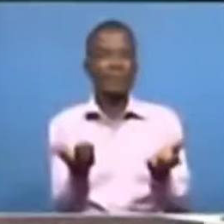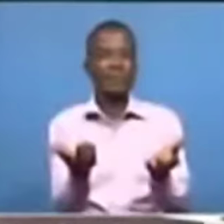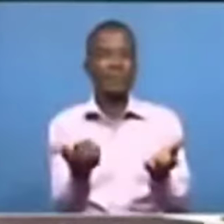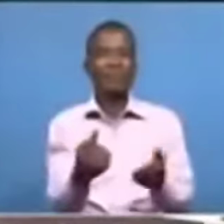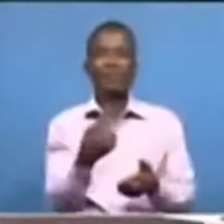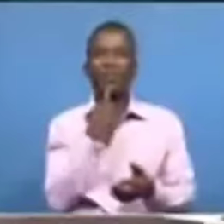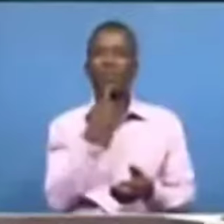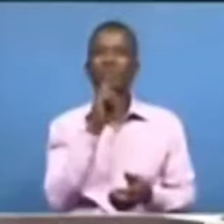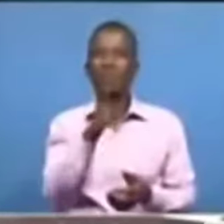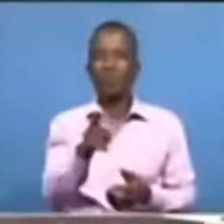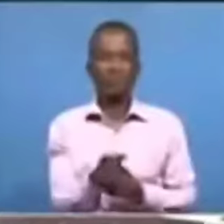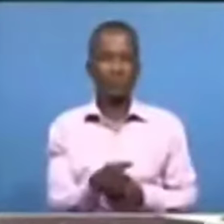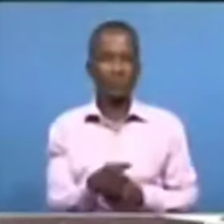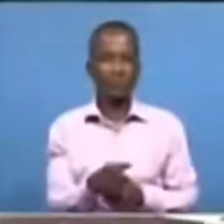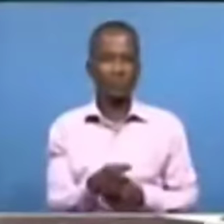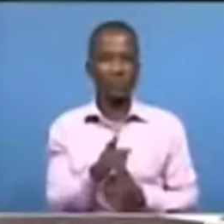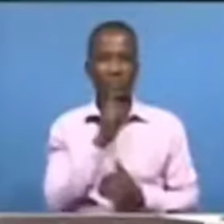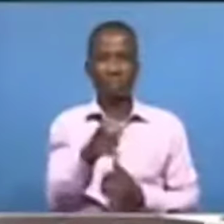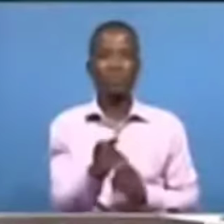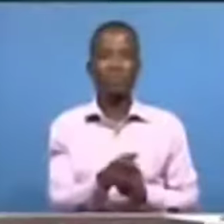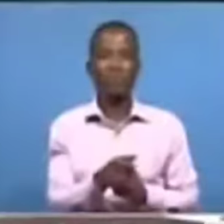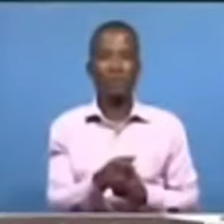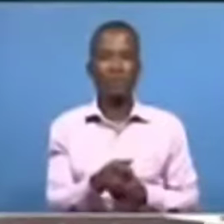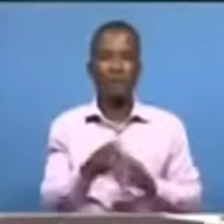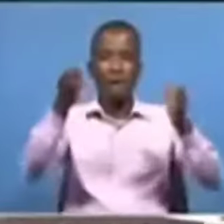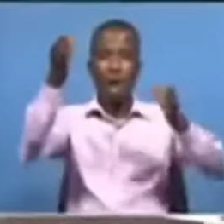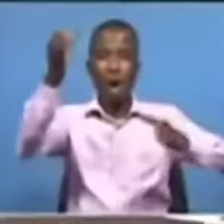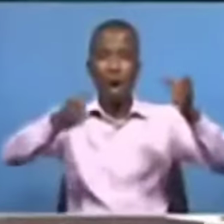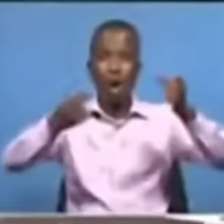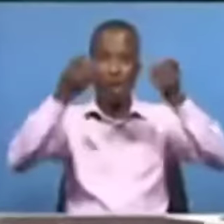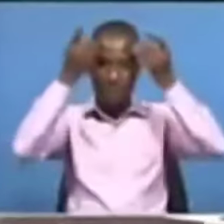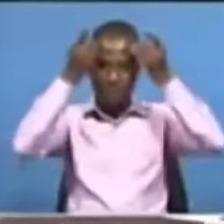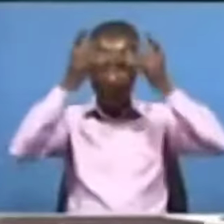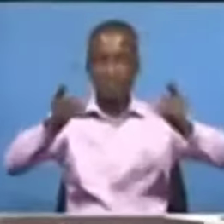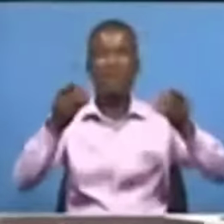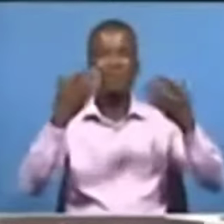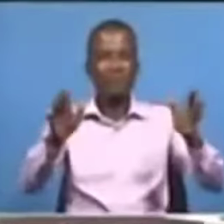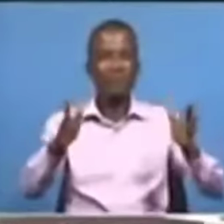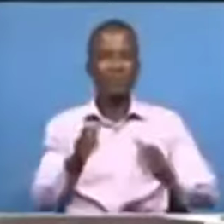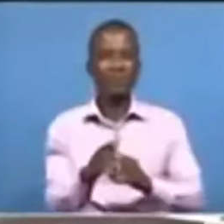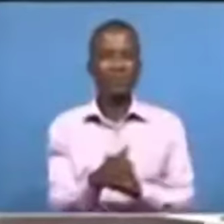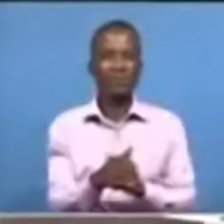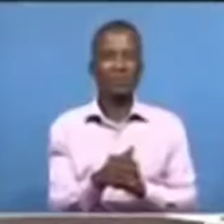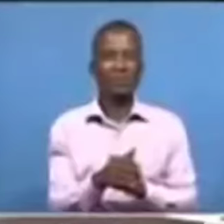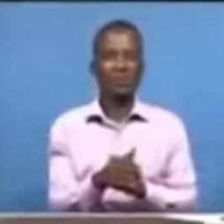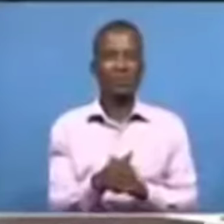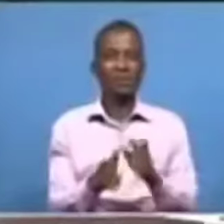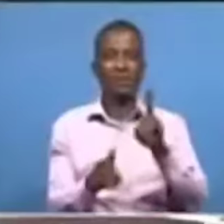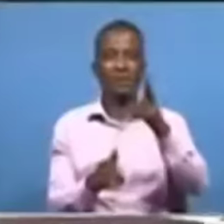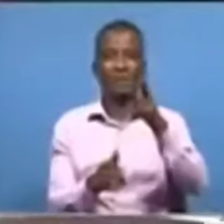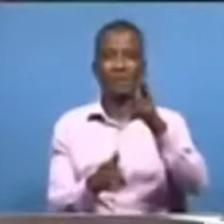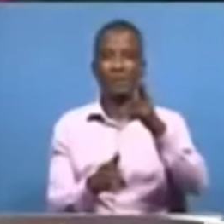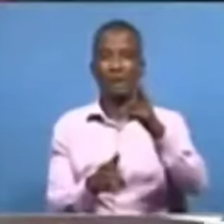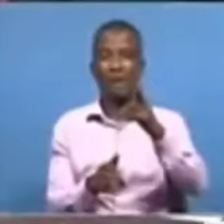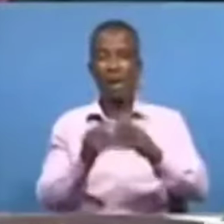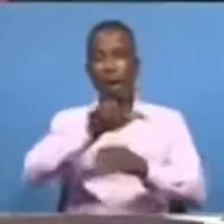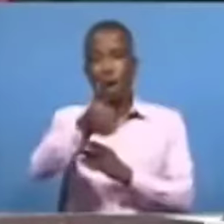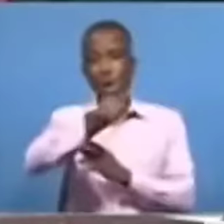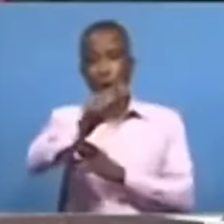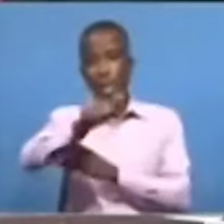disappointed. But the decision of the court is what prevails. And to answer your second question, are we going to explore